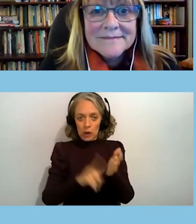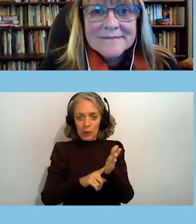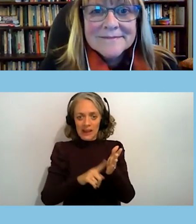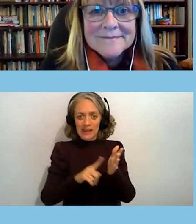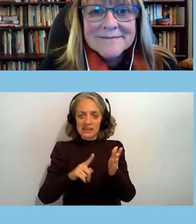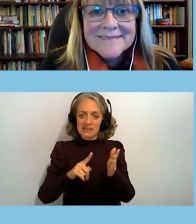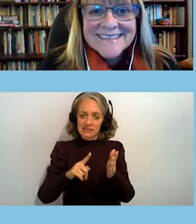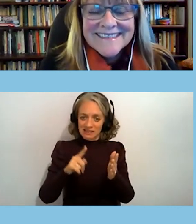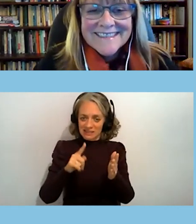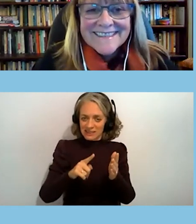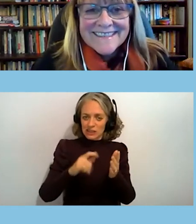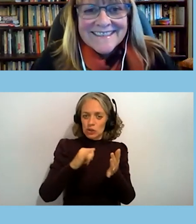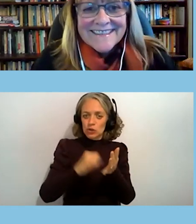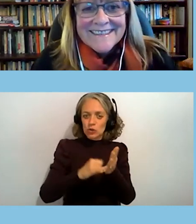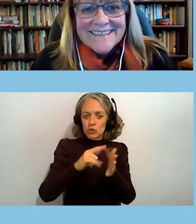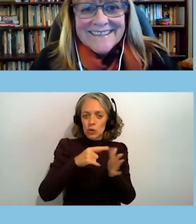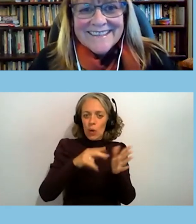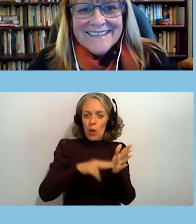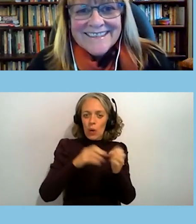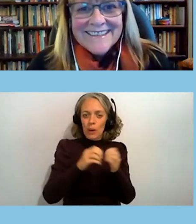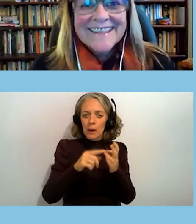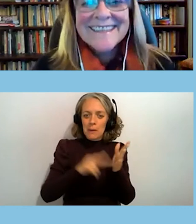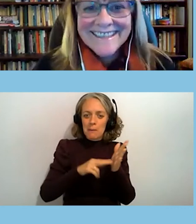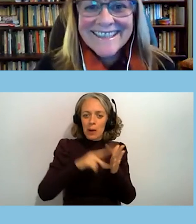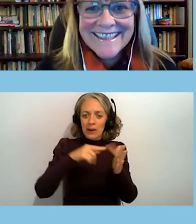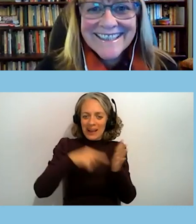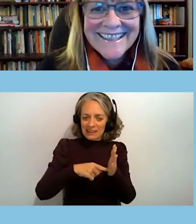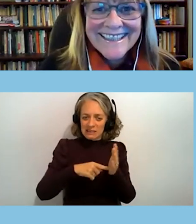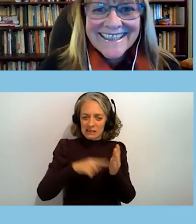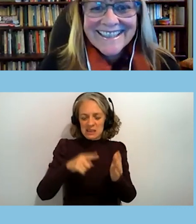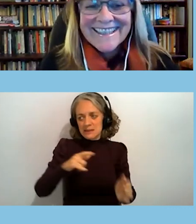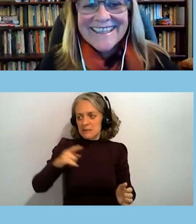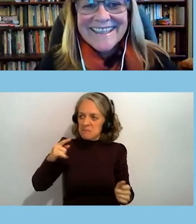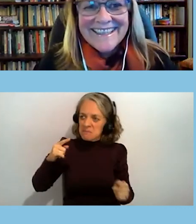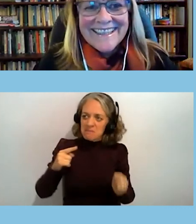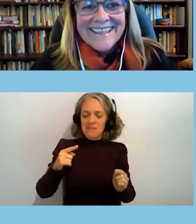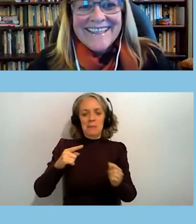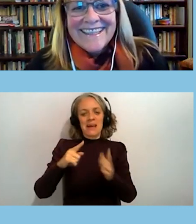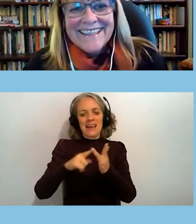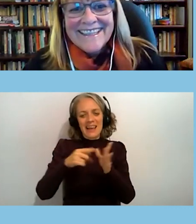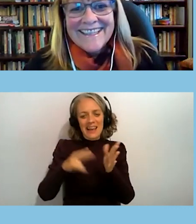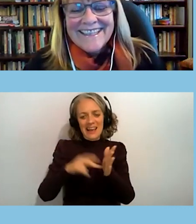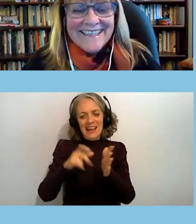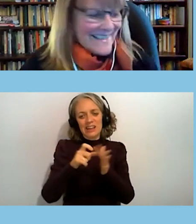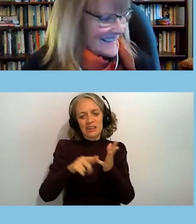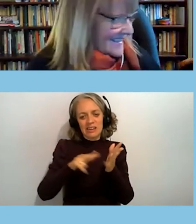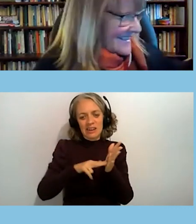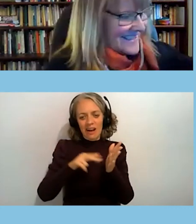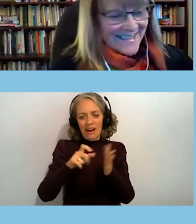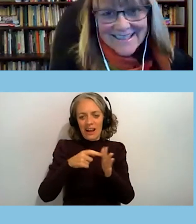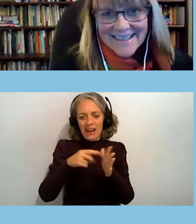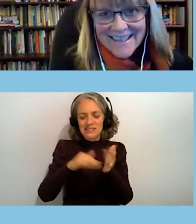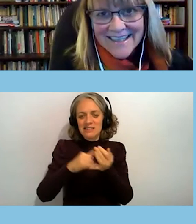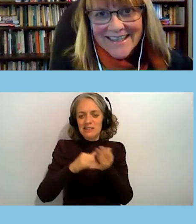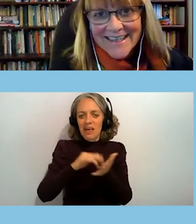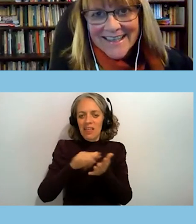against Ian Duncan Smith, which everyone maybe should have access to in any case. But maybe I wondered whether Tanya and